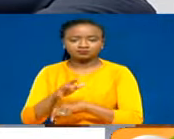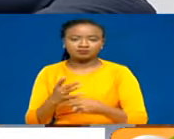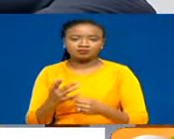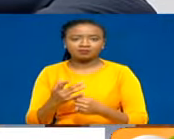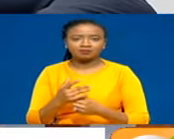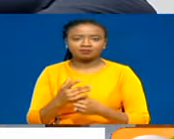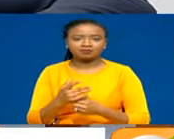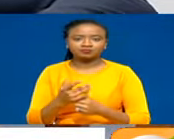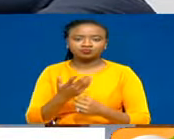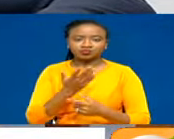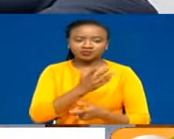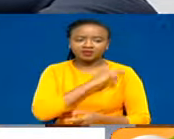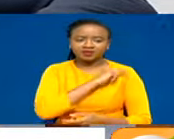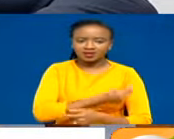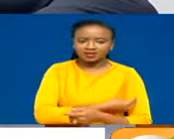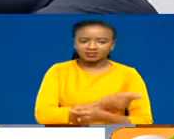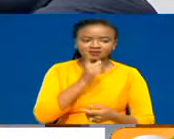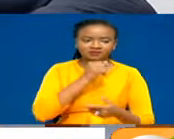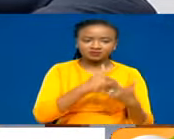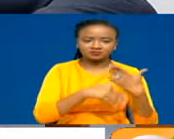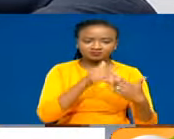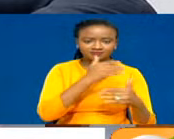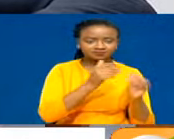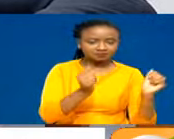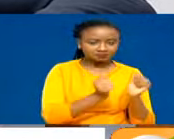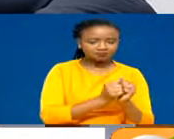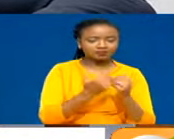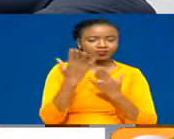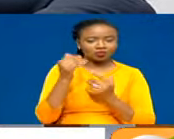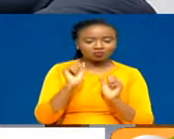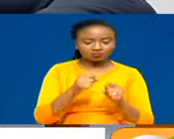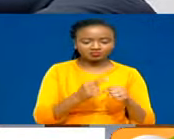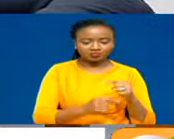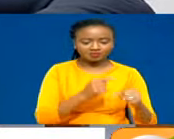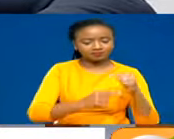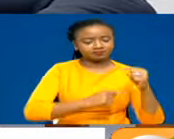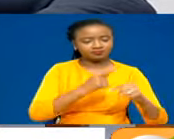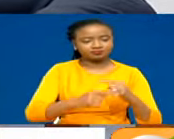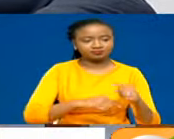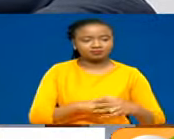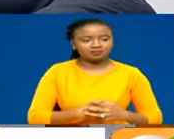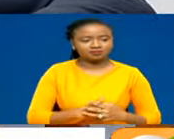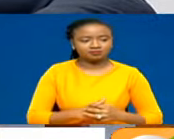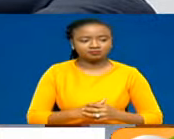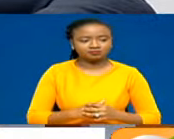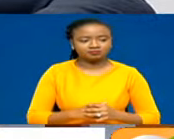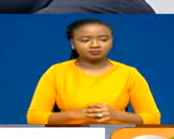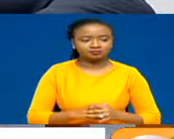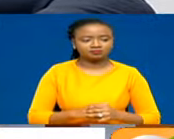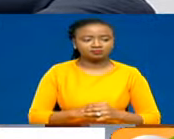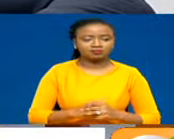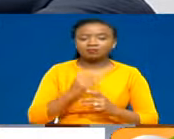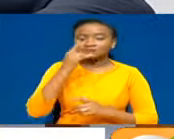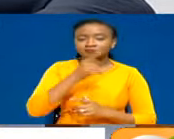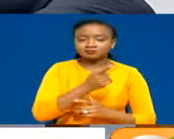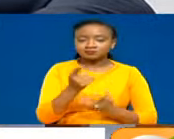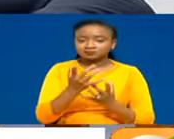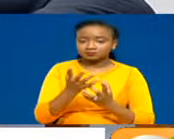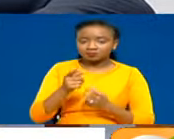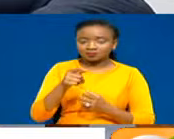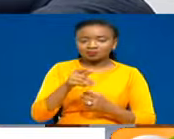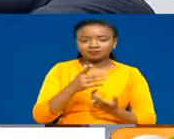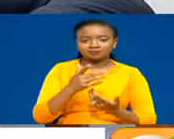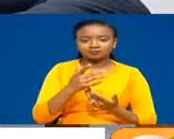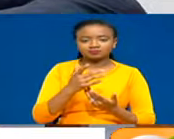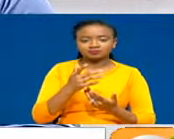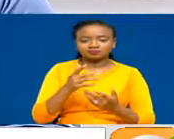them done, and we hope to continue that momentum because the youth need these facilities and need these courts to